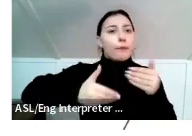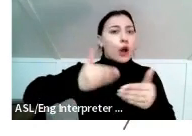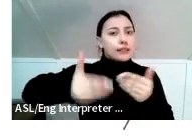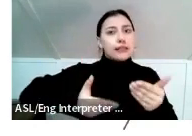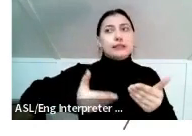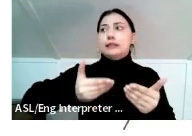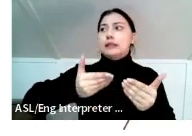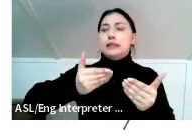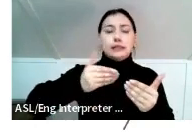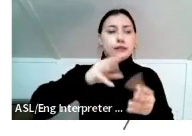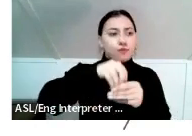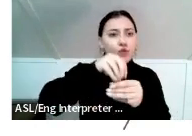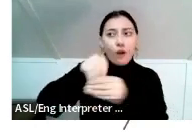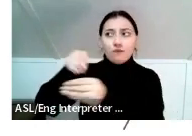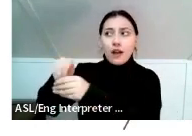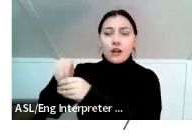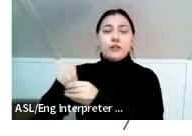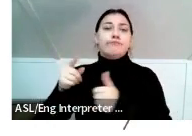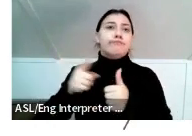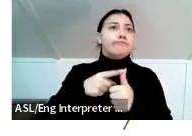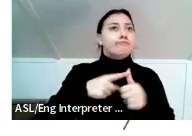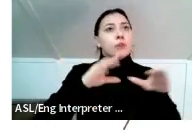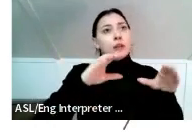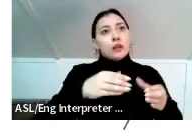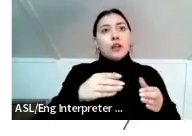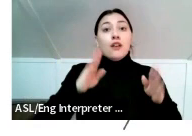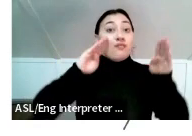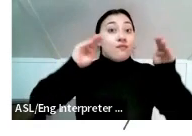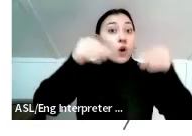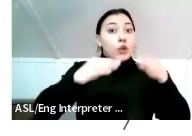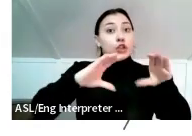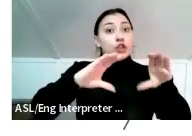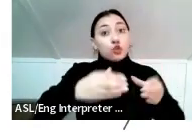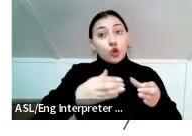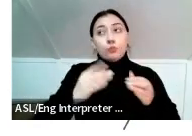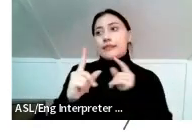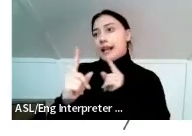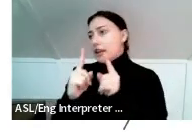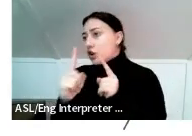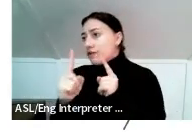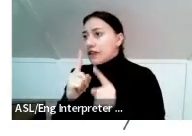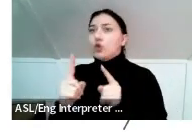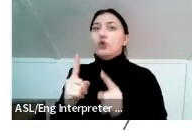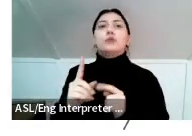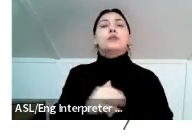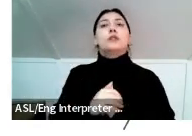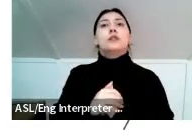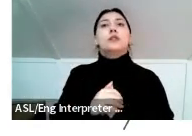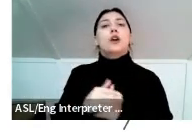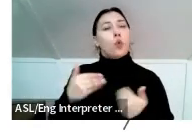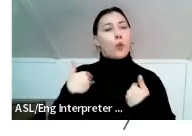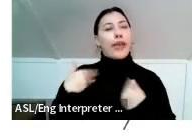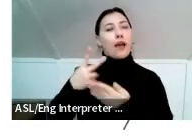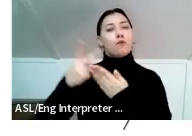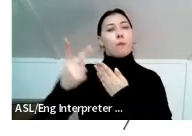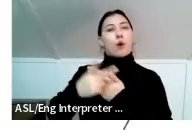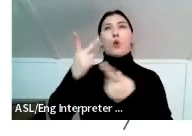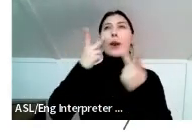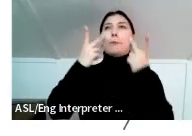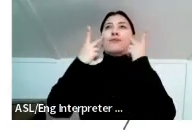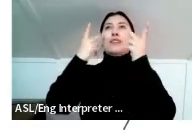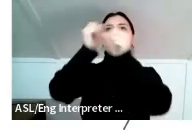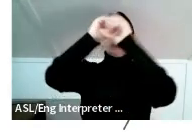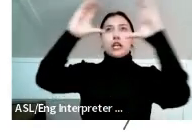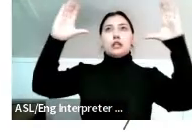some focus groups and interviews. We have a program vision. Through